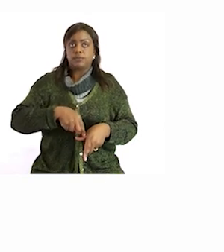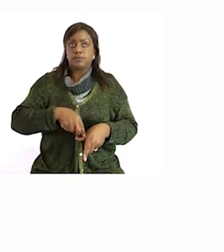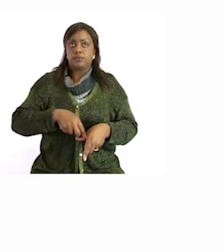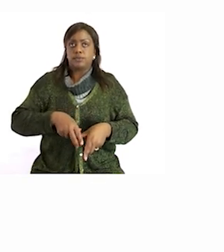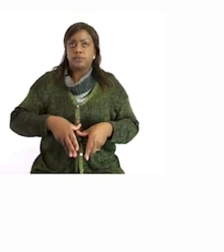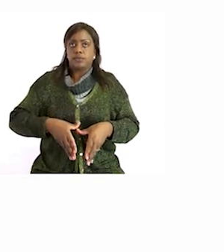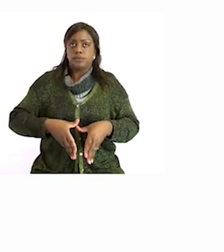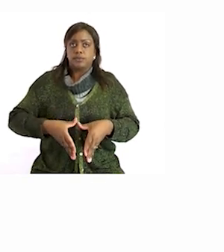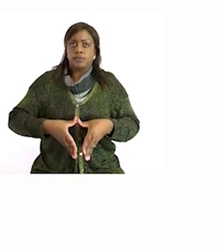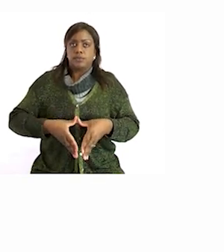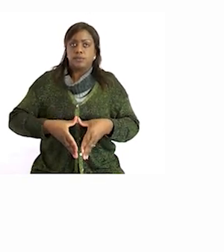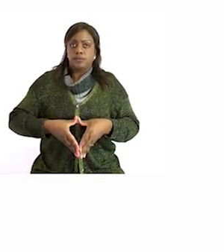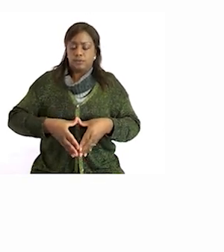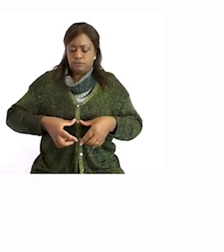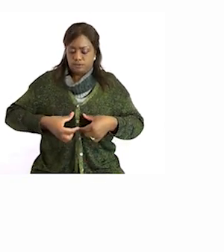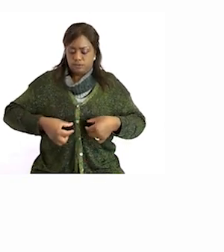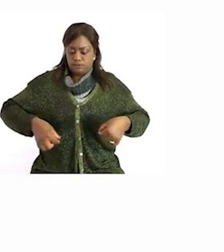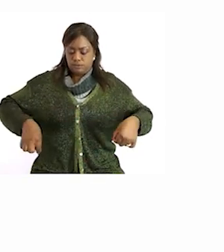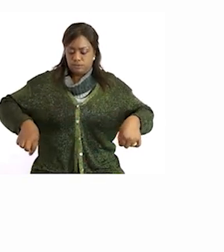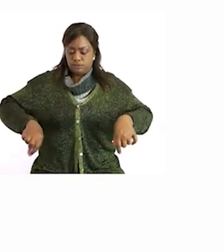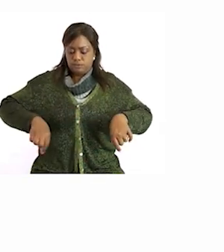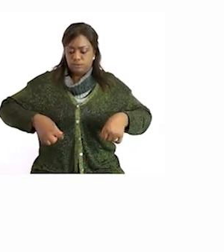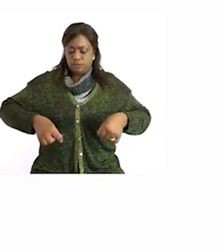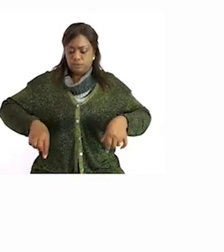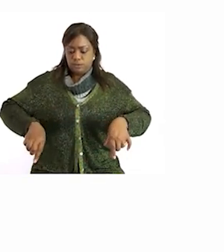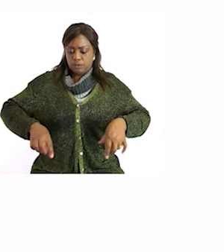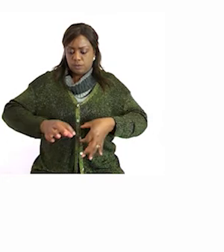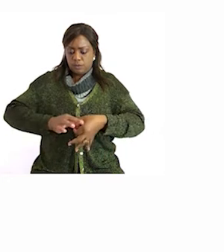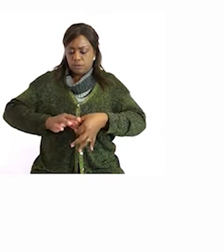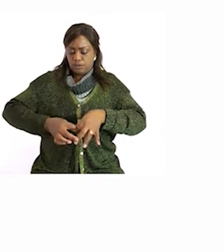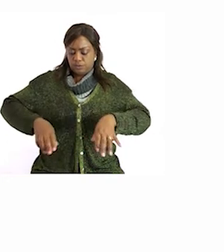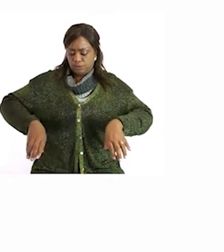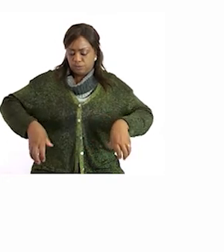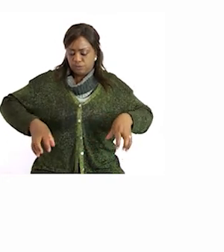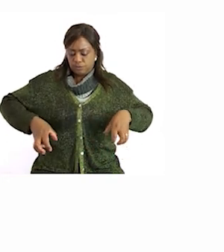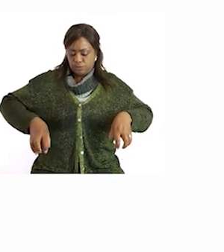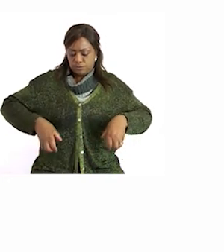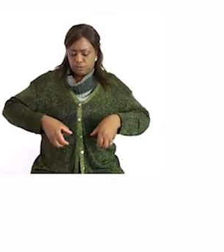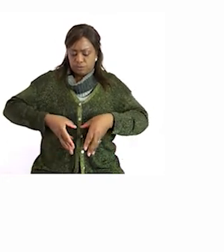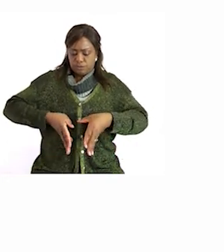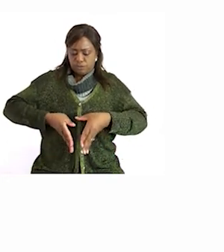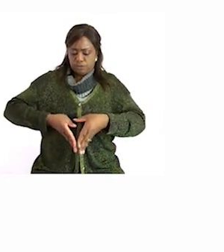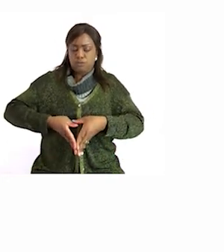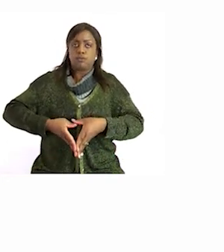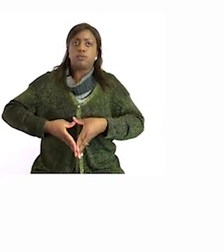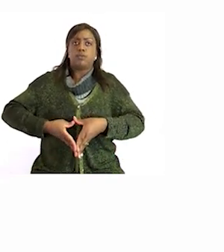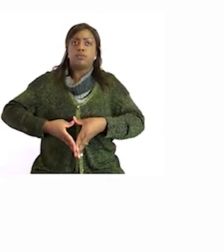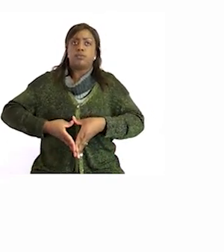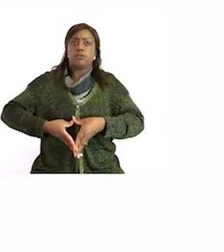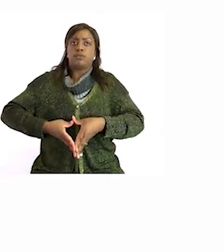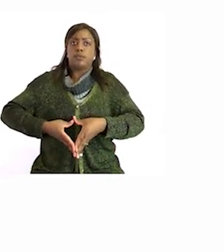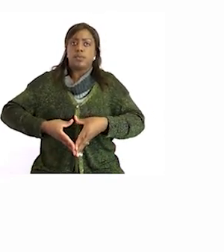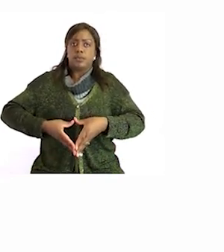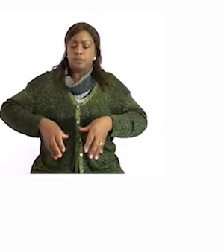while the fallopian tubes or oviduct connects the ovaries to the uterus. And the